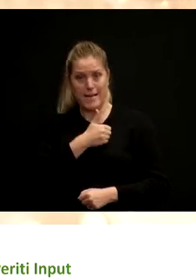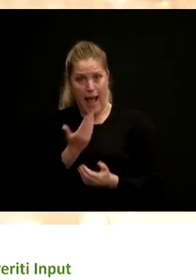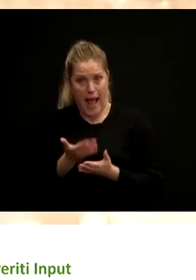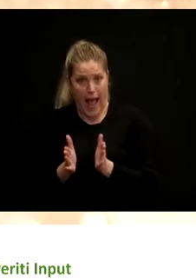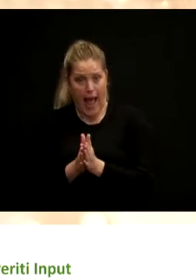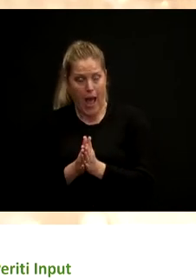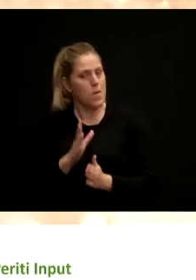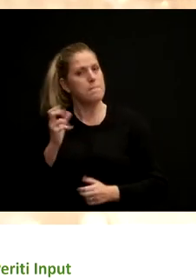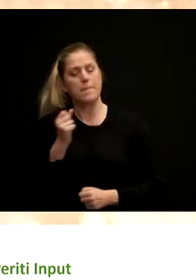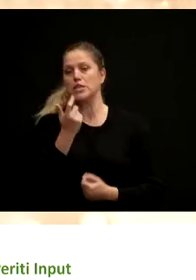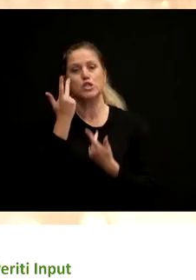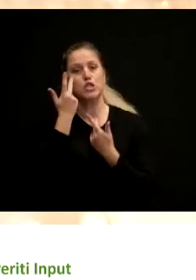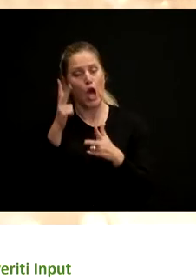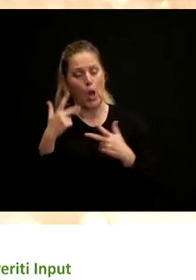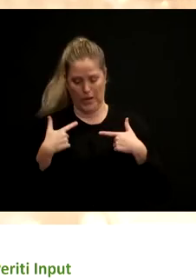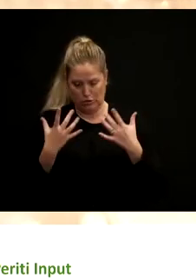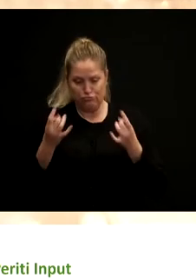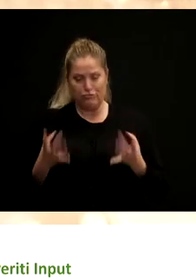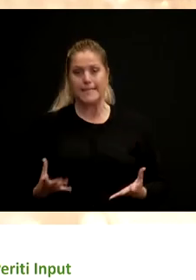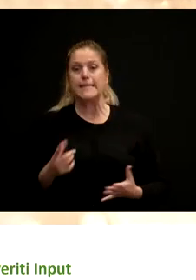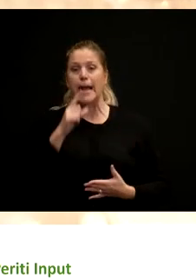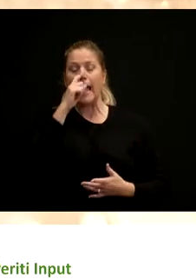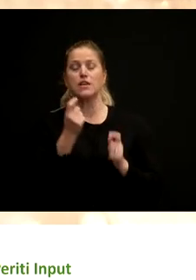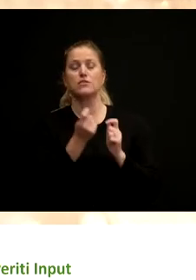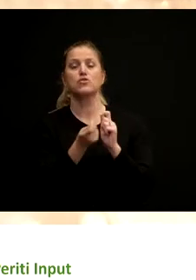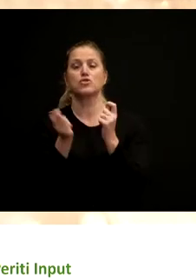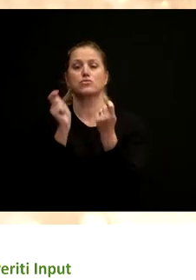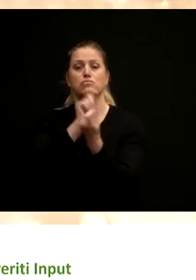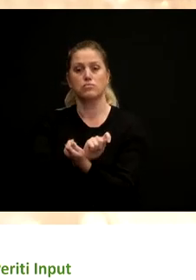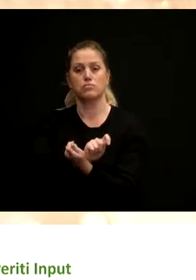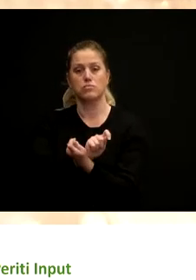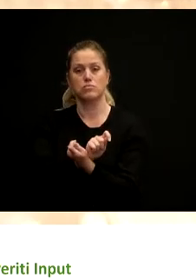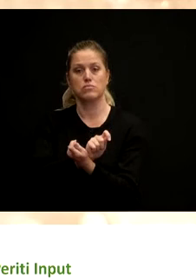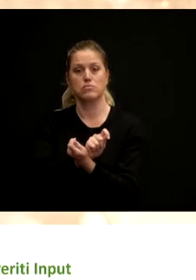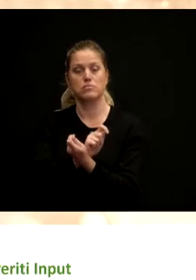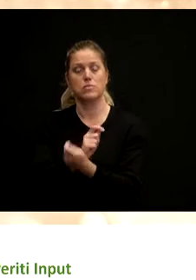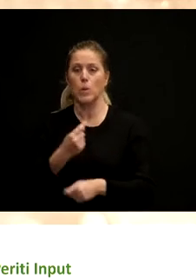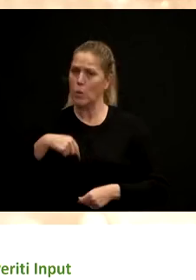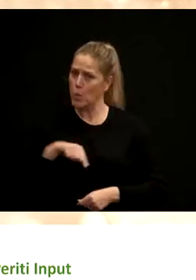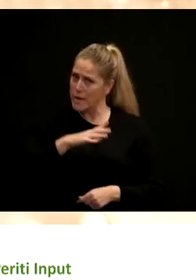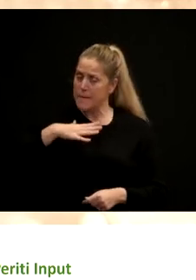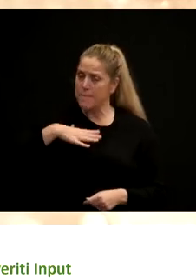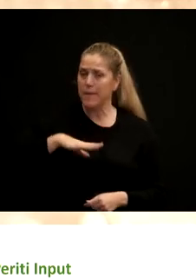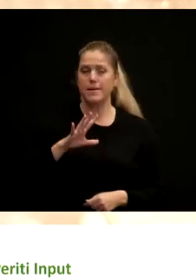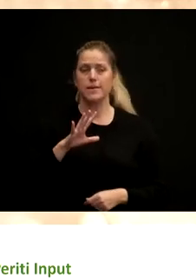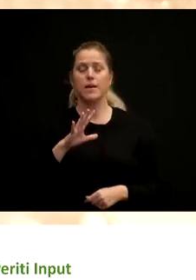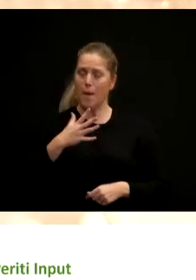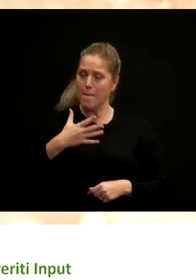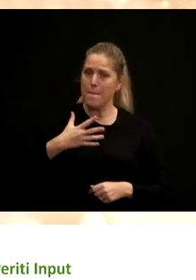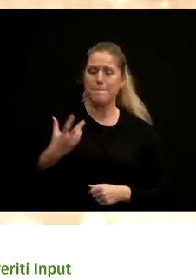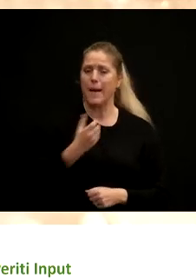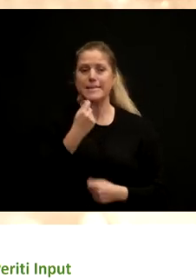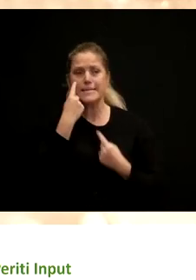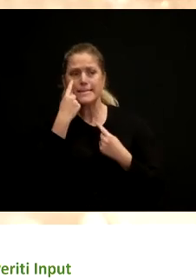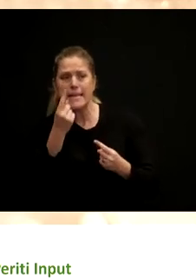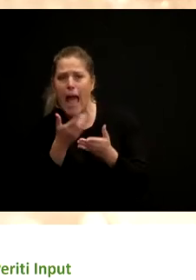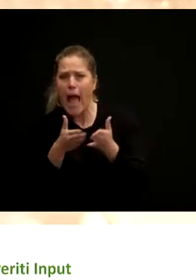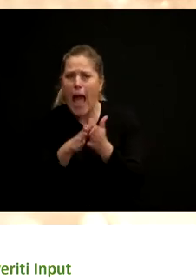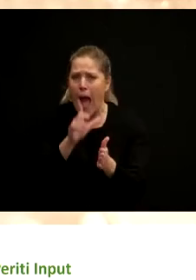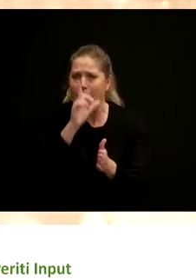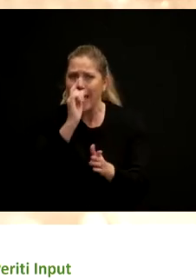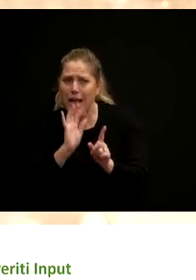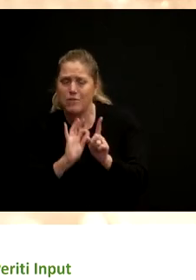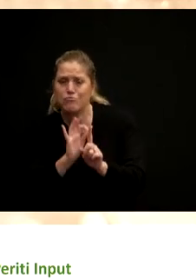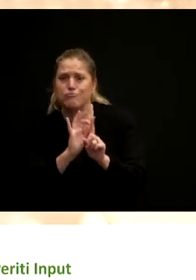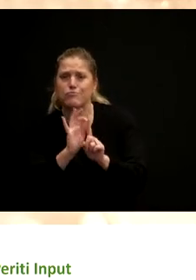own conversion, so that we're constantly seeking how might we make this love of God present more